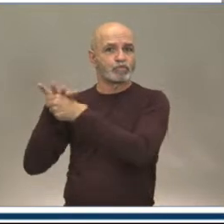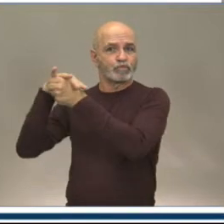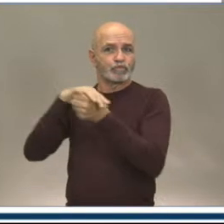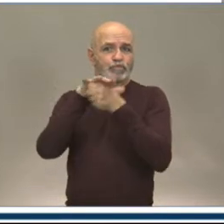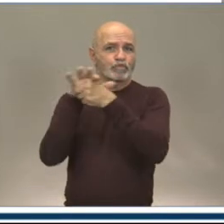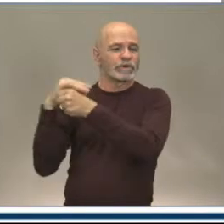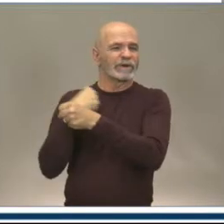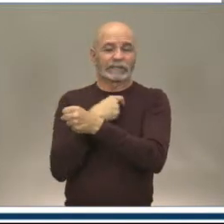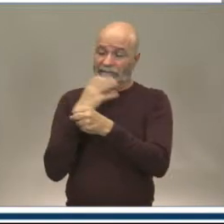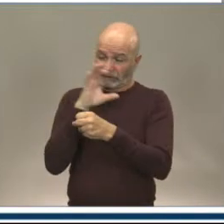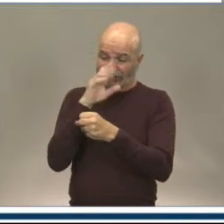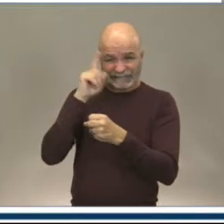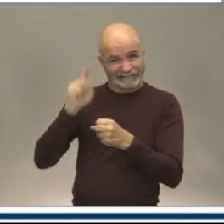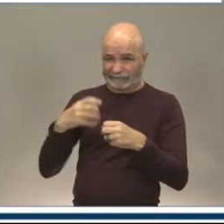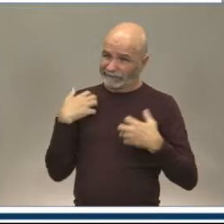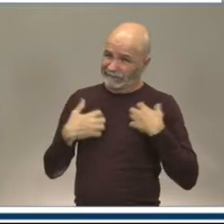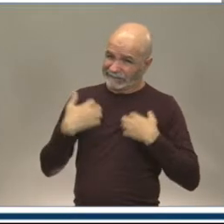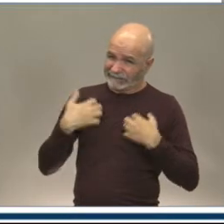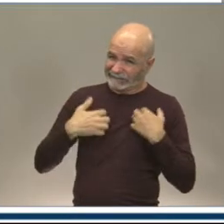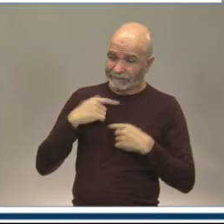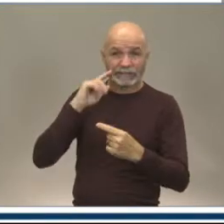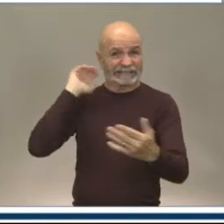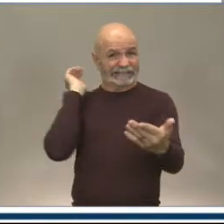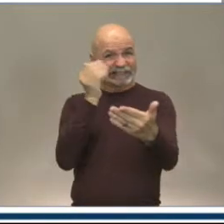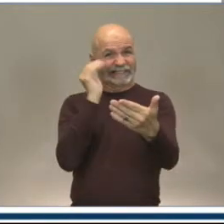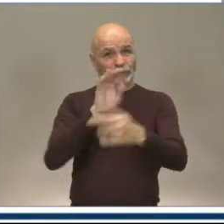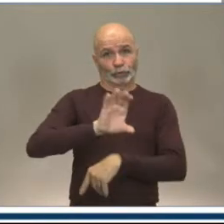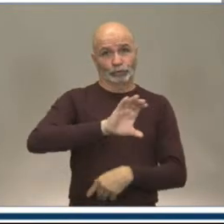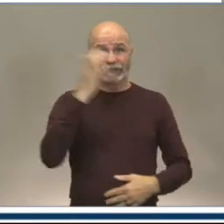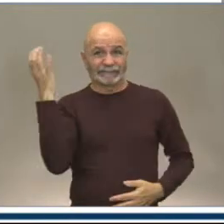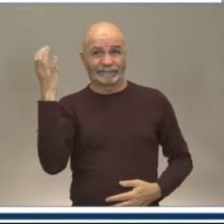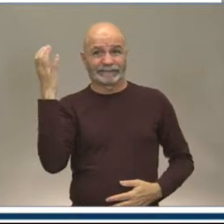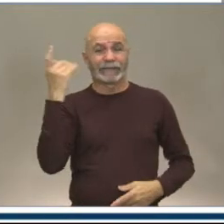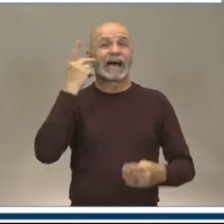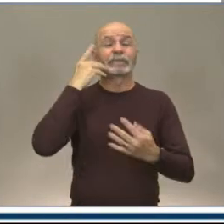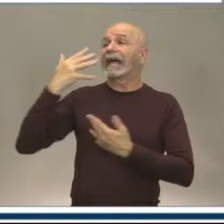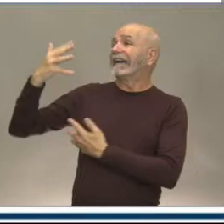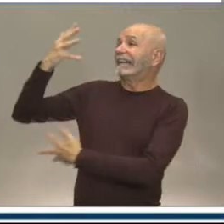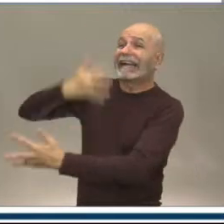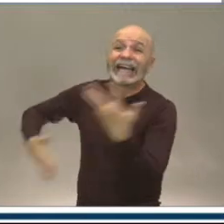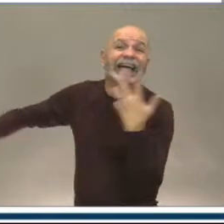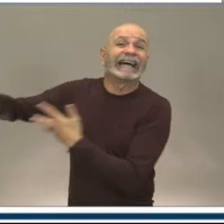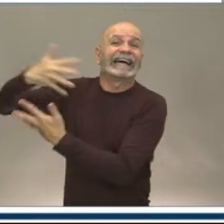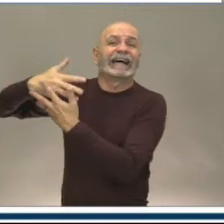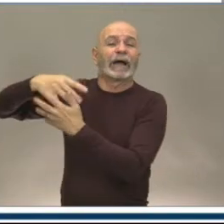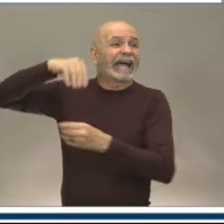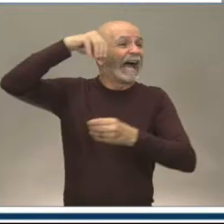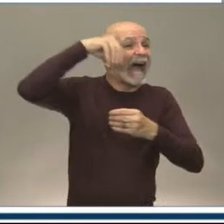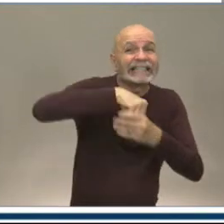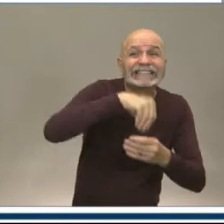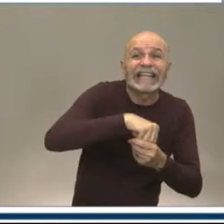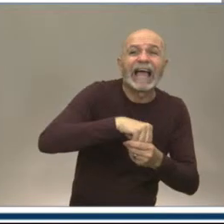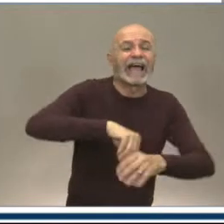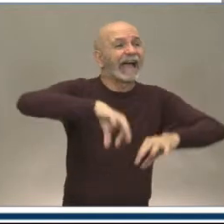we enter the holiday season and spend more time in indoors around family and